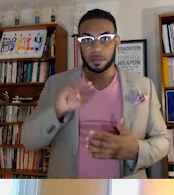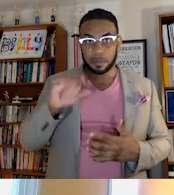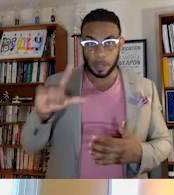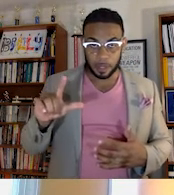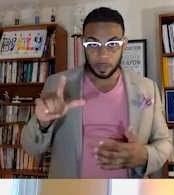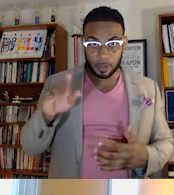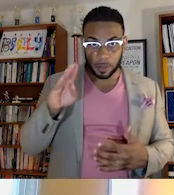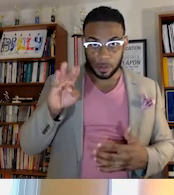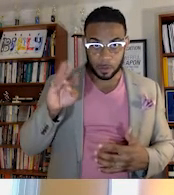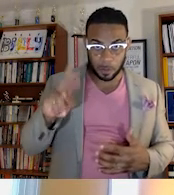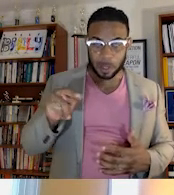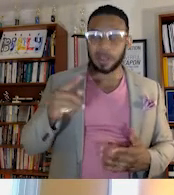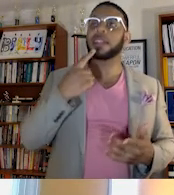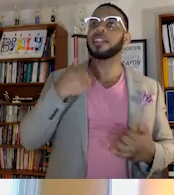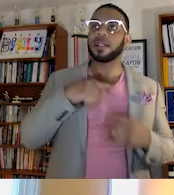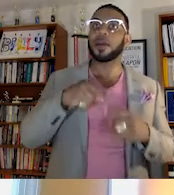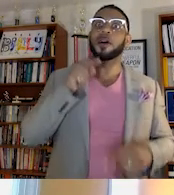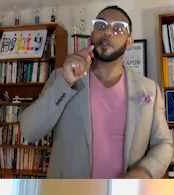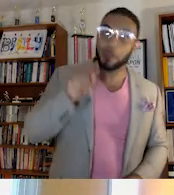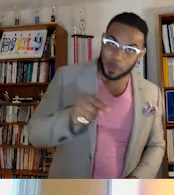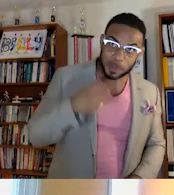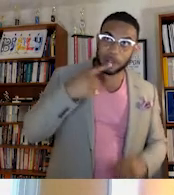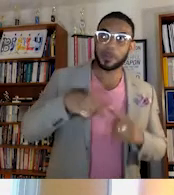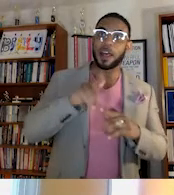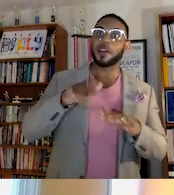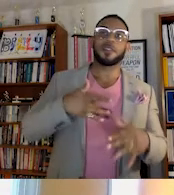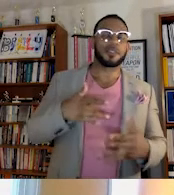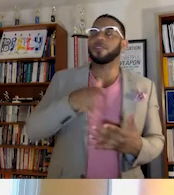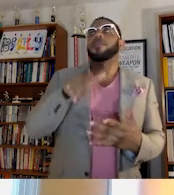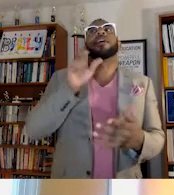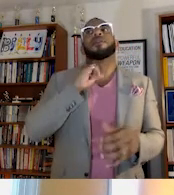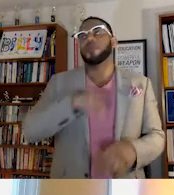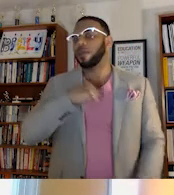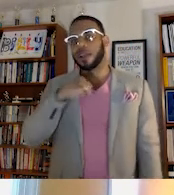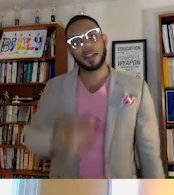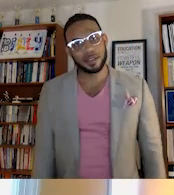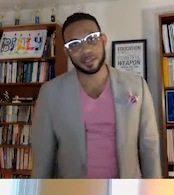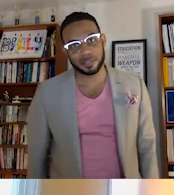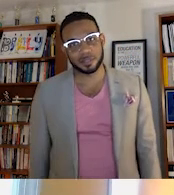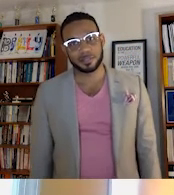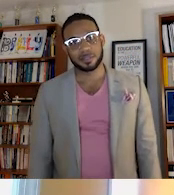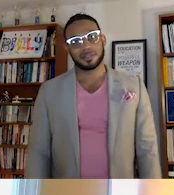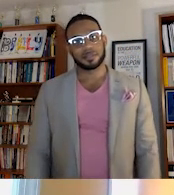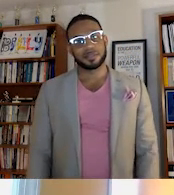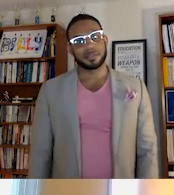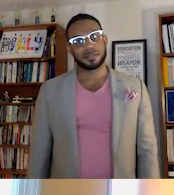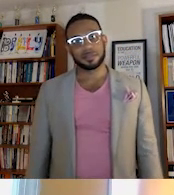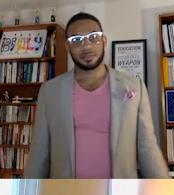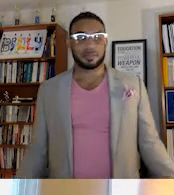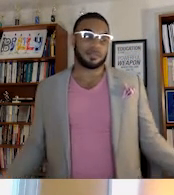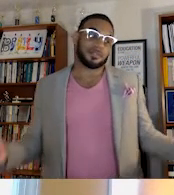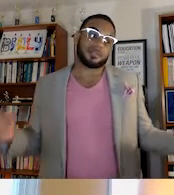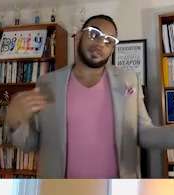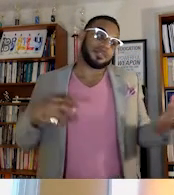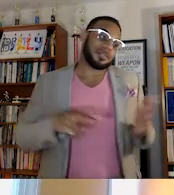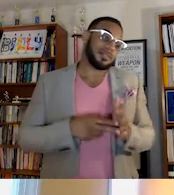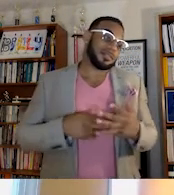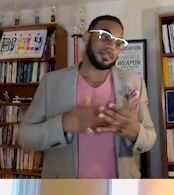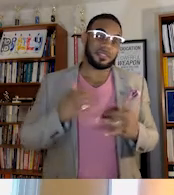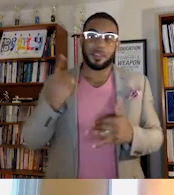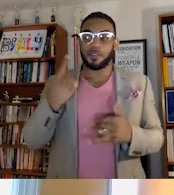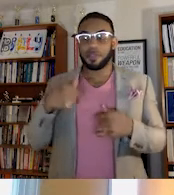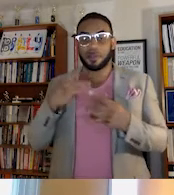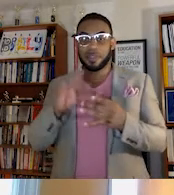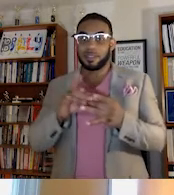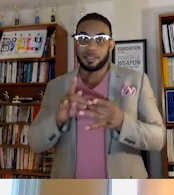Michael Brown, tell us about you and tell us about how you're feeling. You've got to be proud. Oh, so I mean, as I've